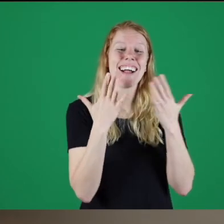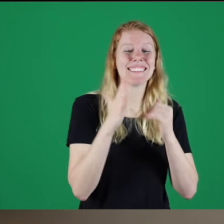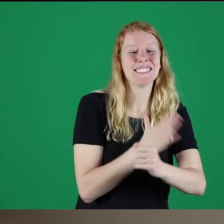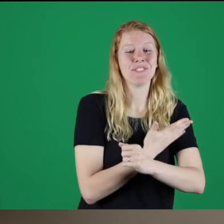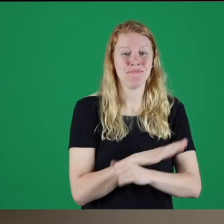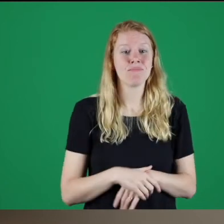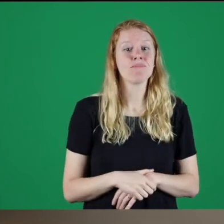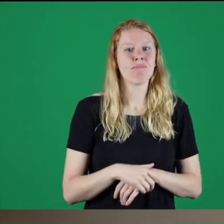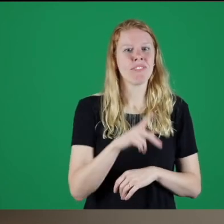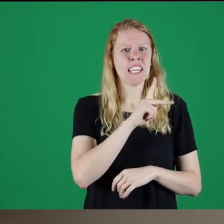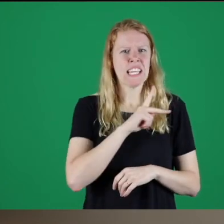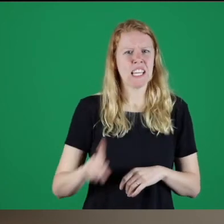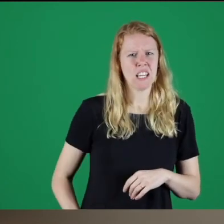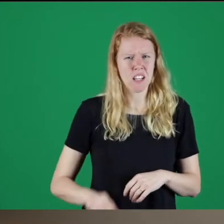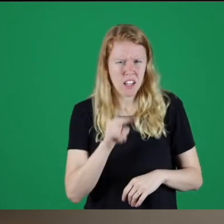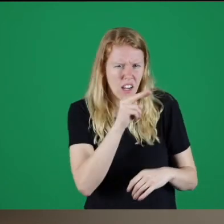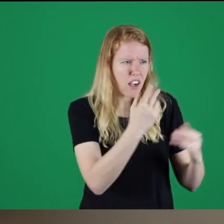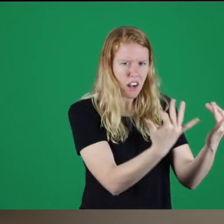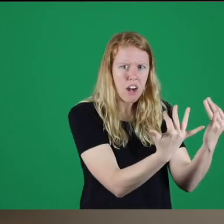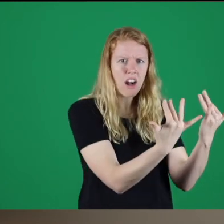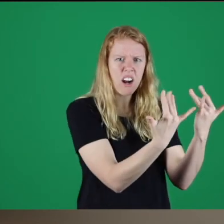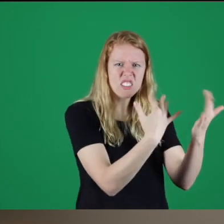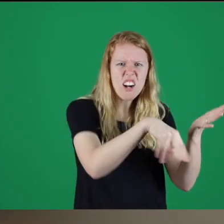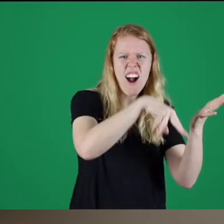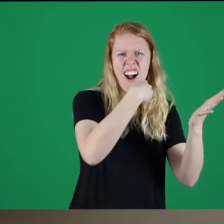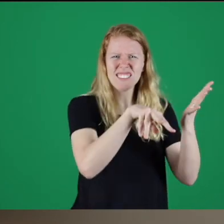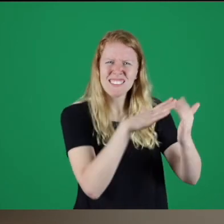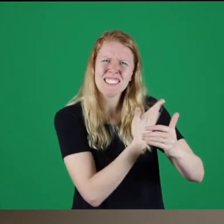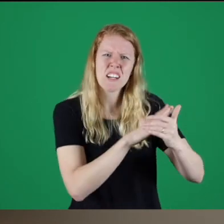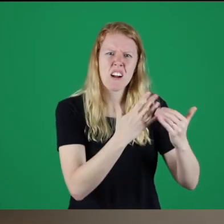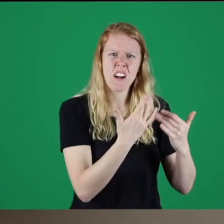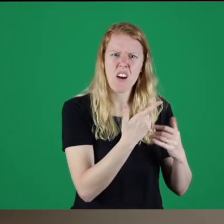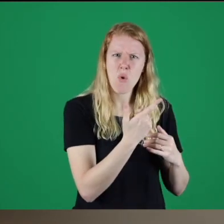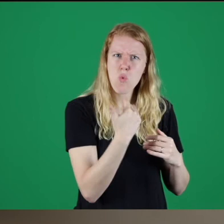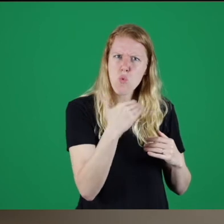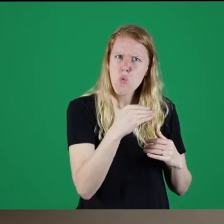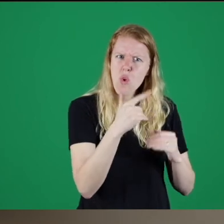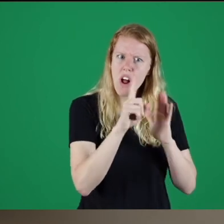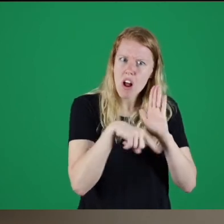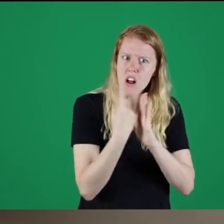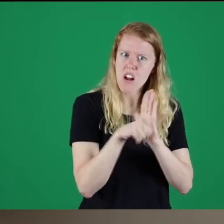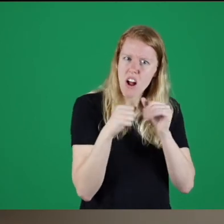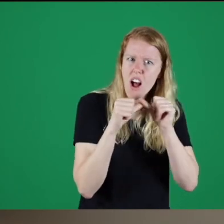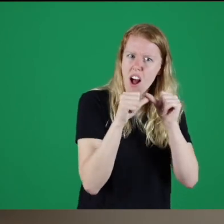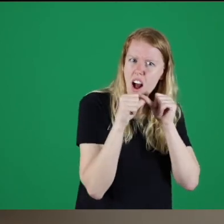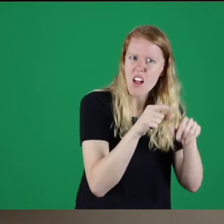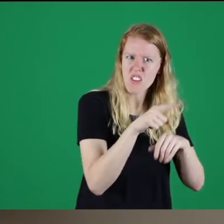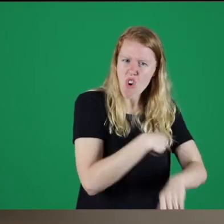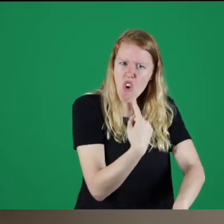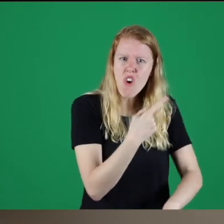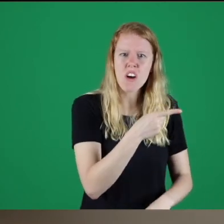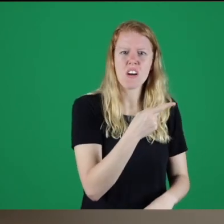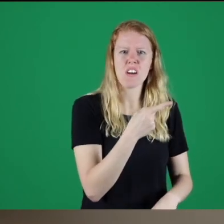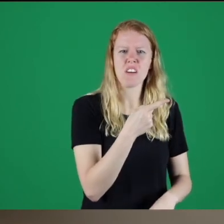And when the king saw the children approaching, singing, dancing, having been gone forever, the king shook his head and he said, "I knew I